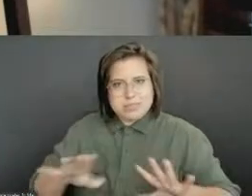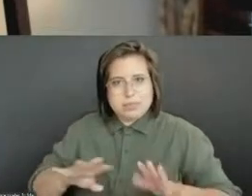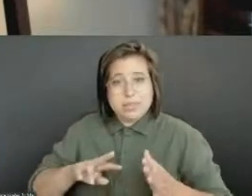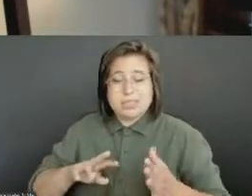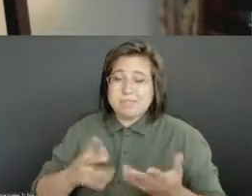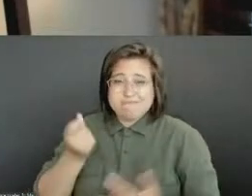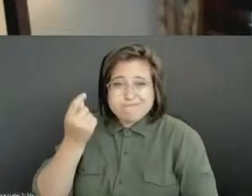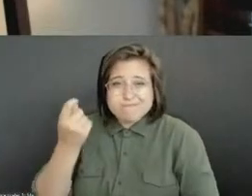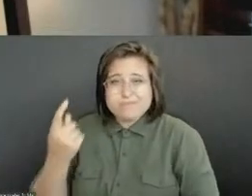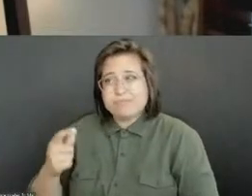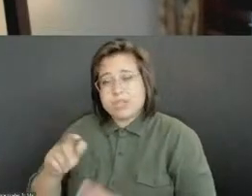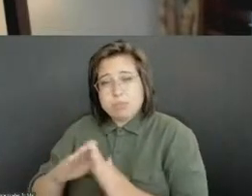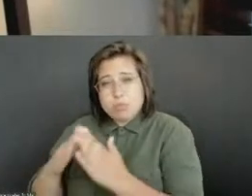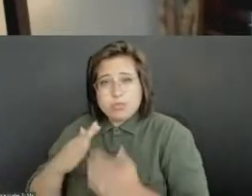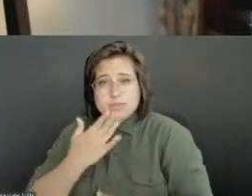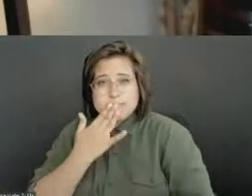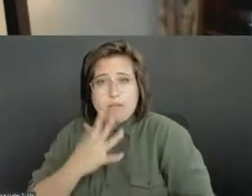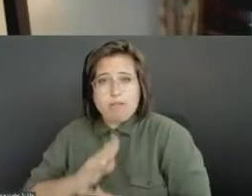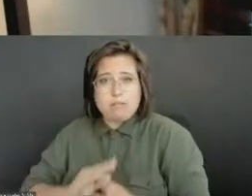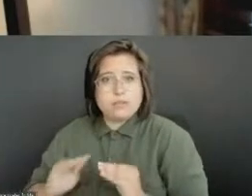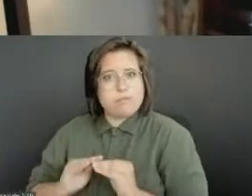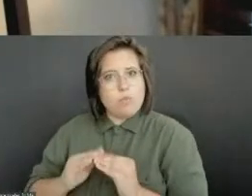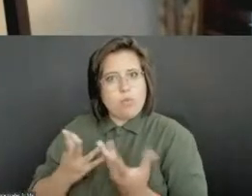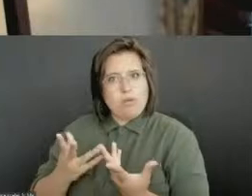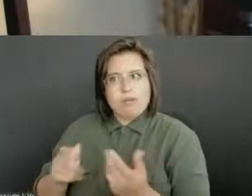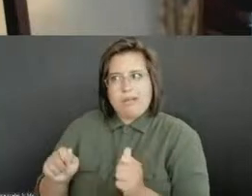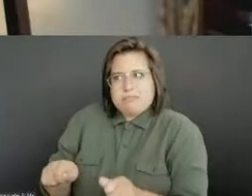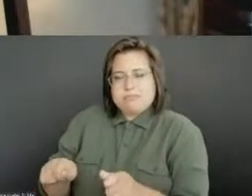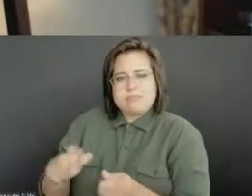to access some medical,